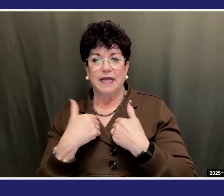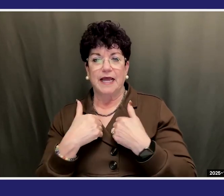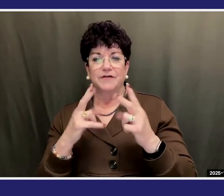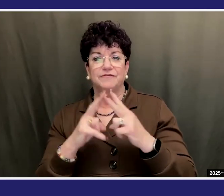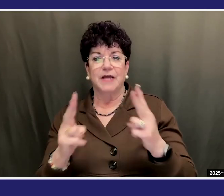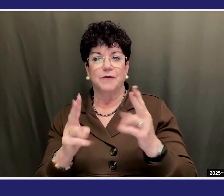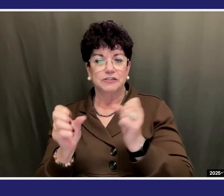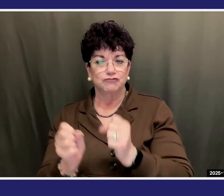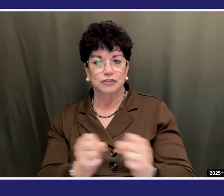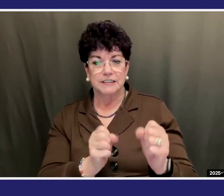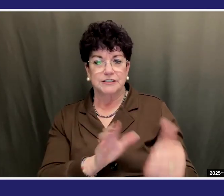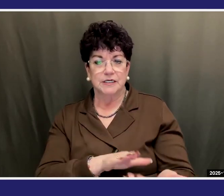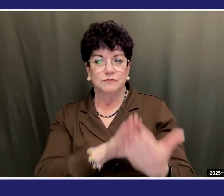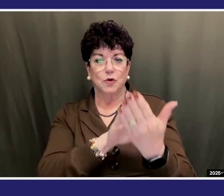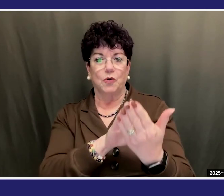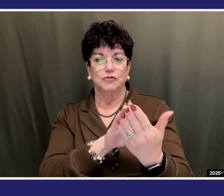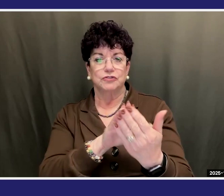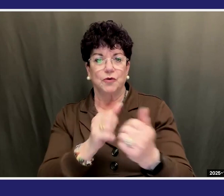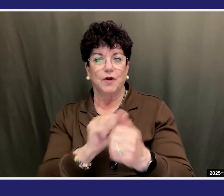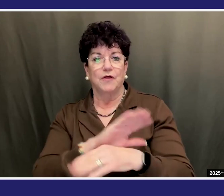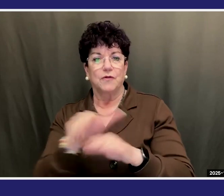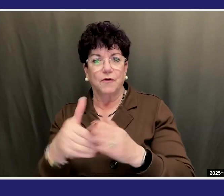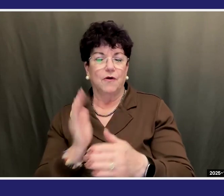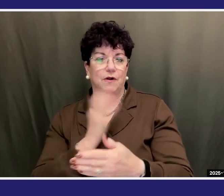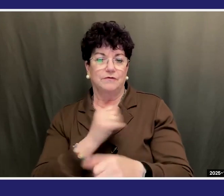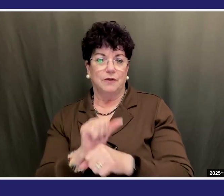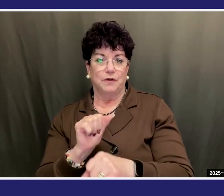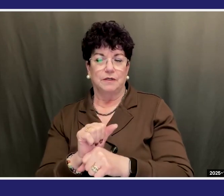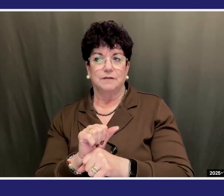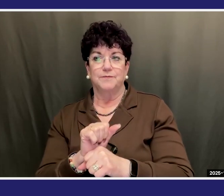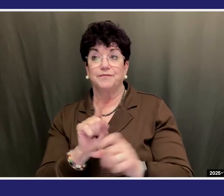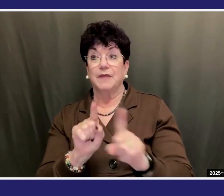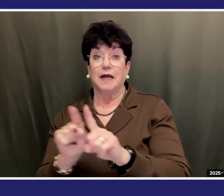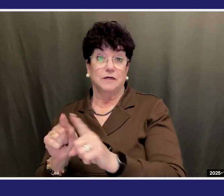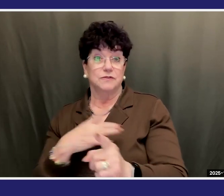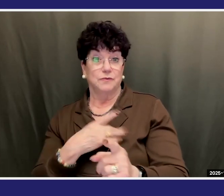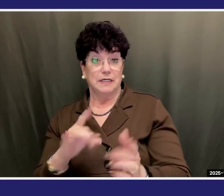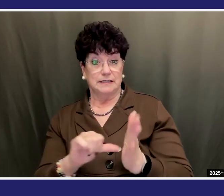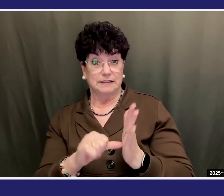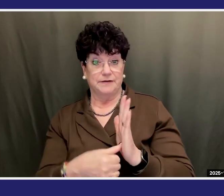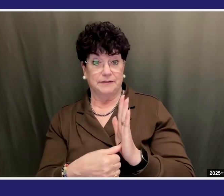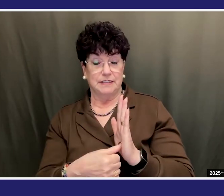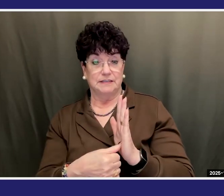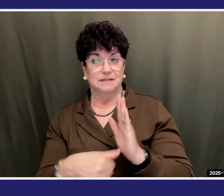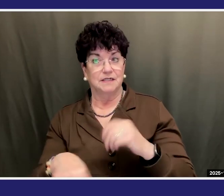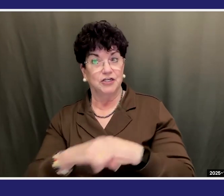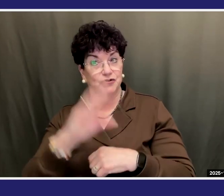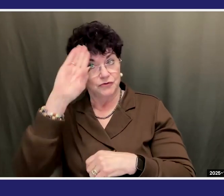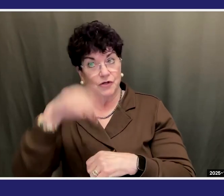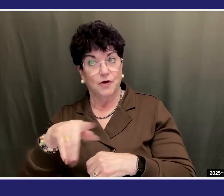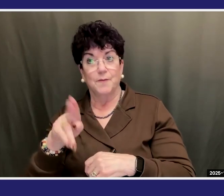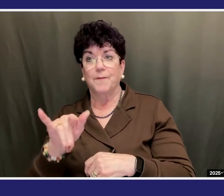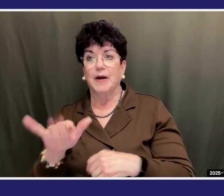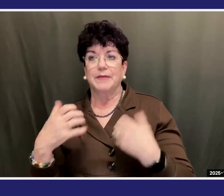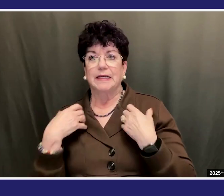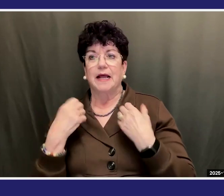strategic approach through all of this effort. The one thing I also want to highlight is, as you know, public health